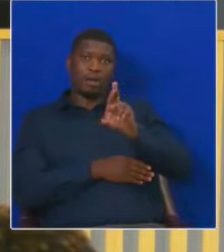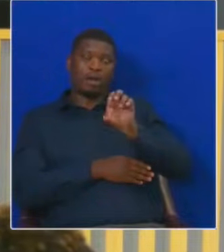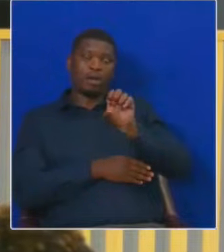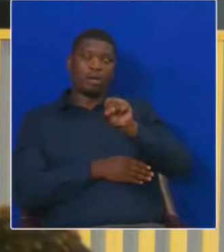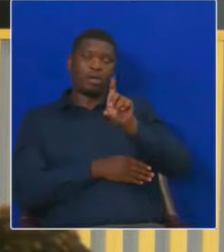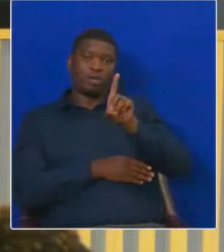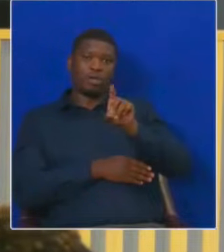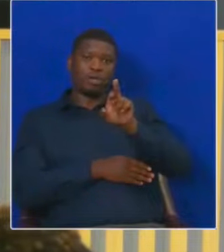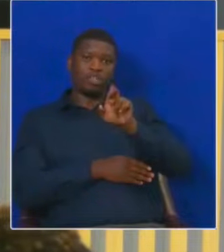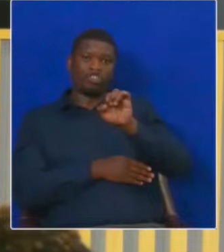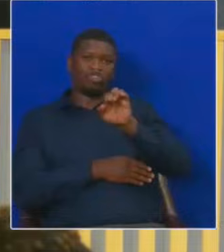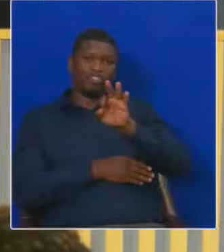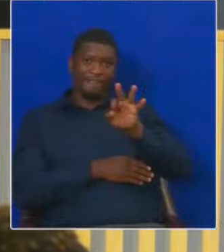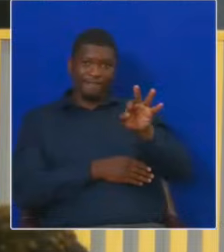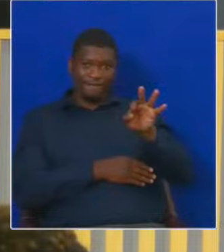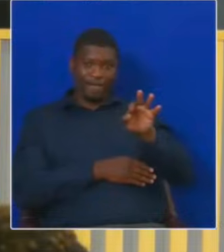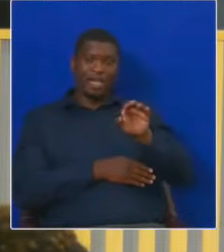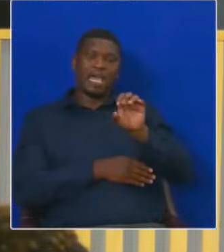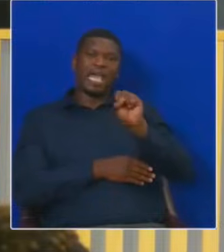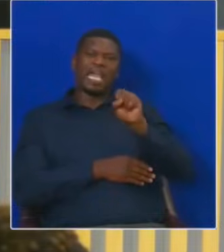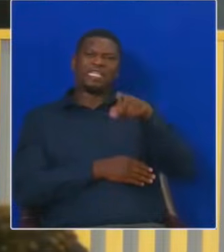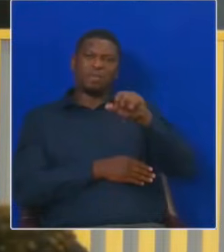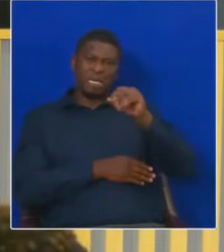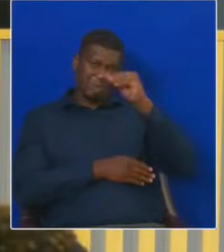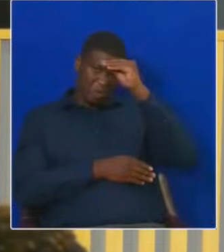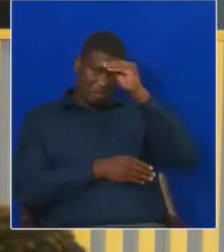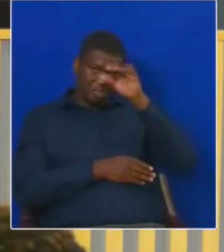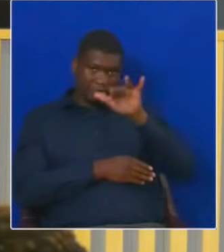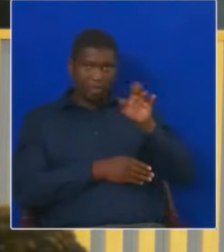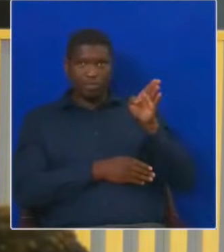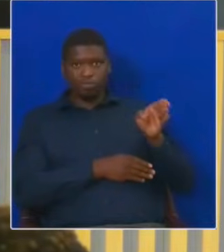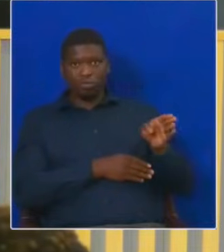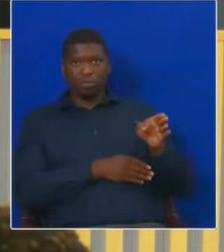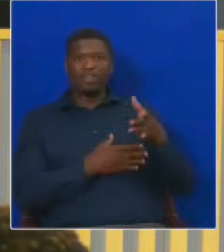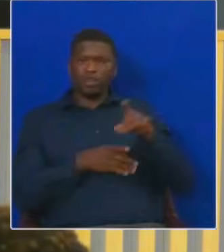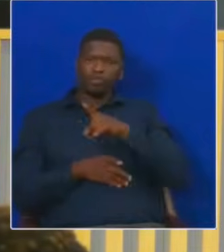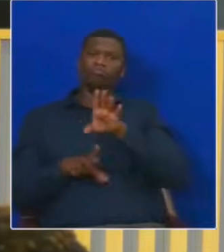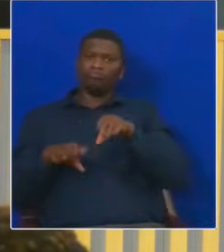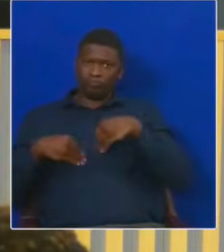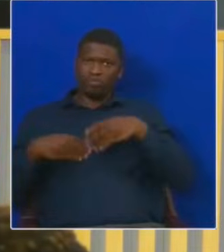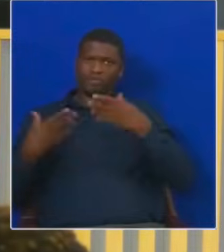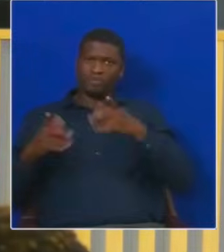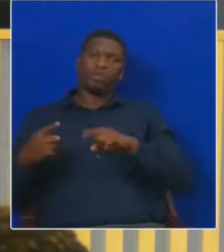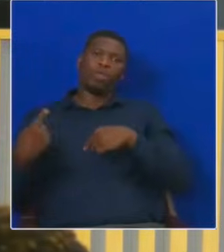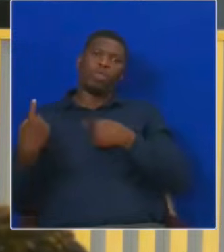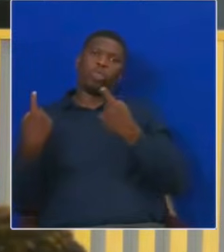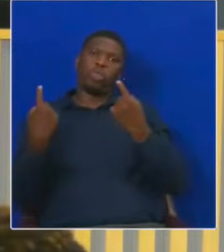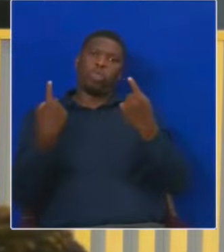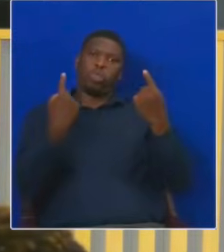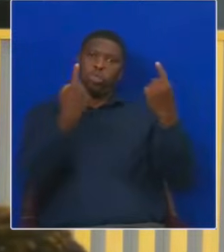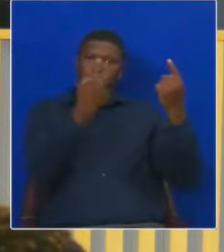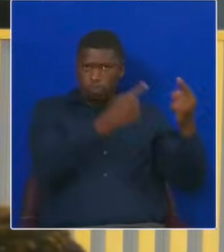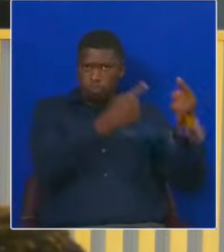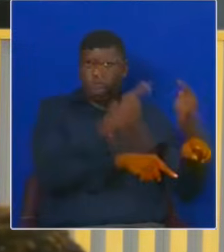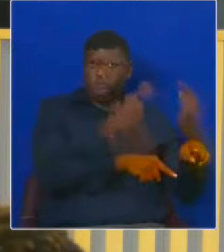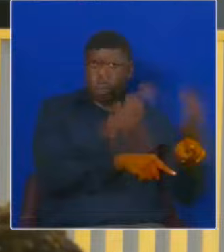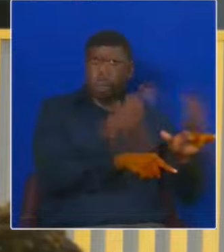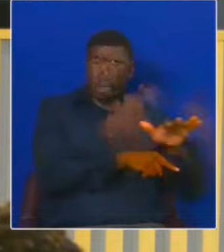indeed, she went with the members to Mildersdrift SAPS.